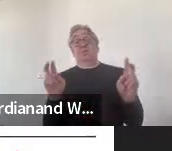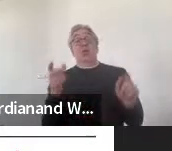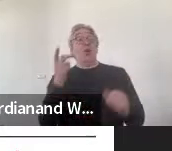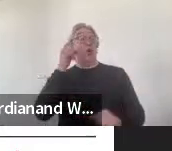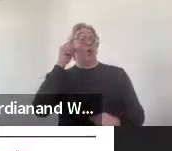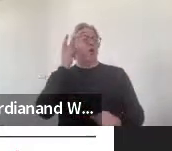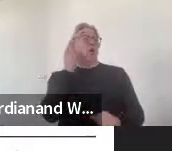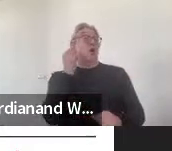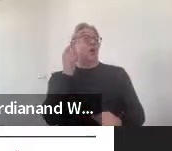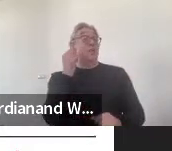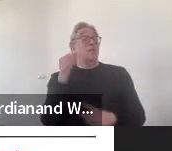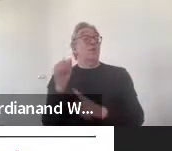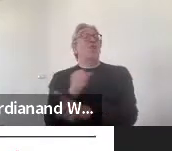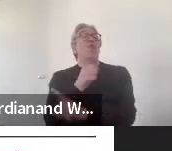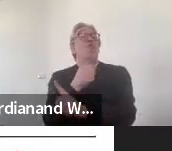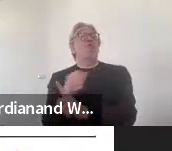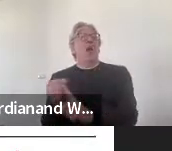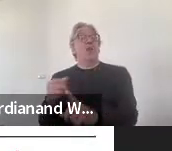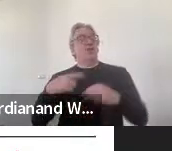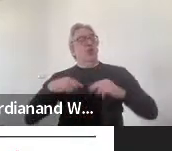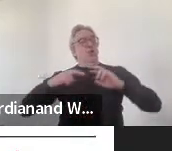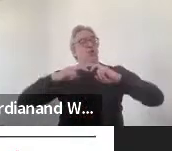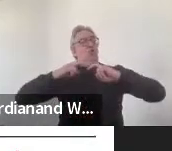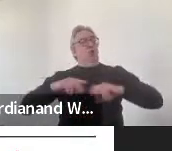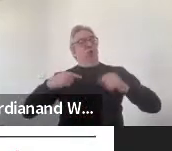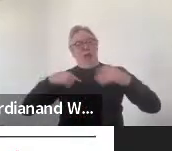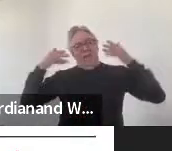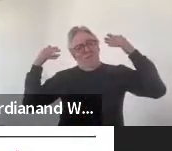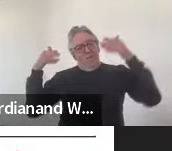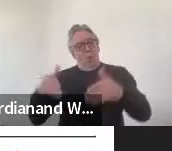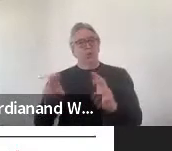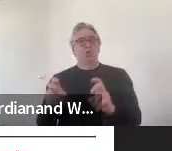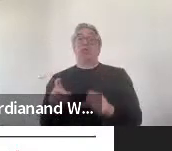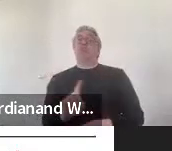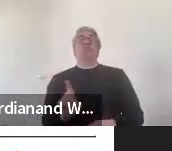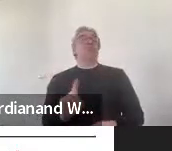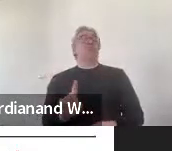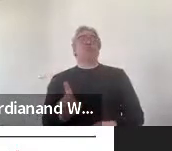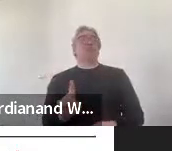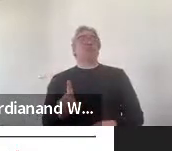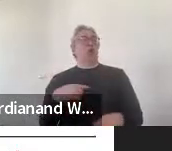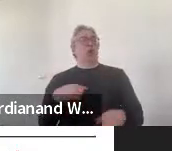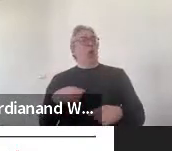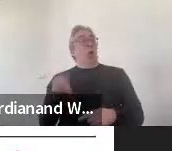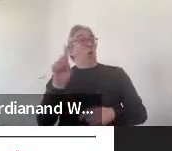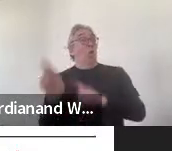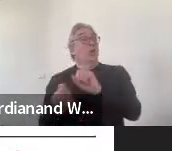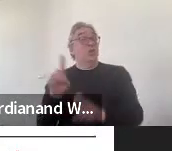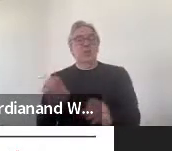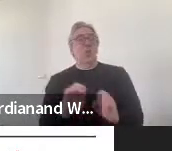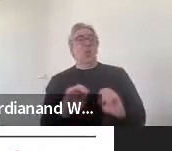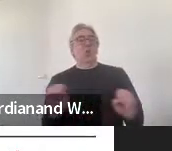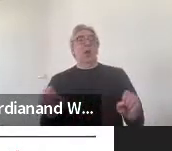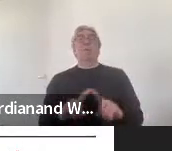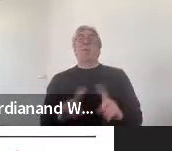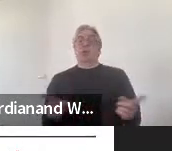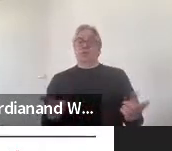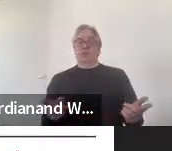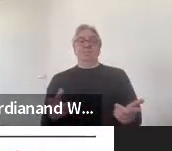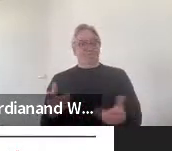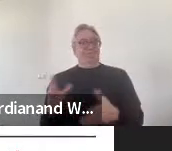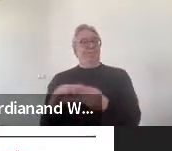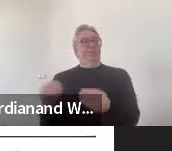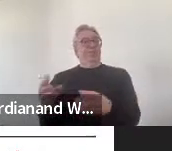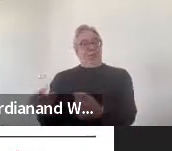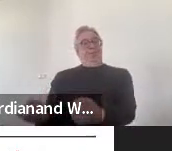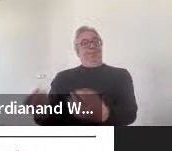in the focus of our study and was also none of our research questions. But the data shows that